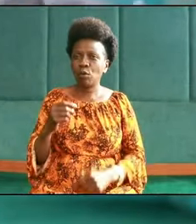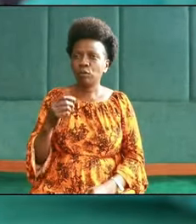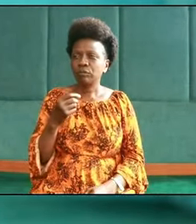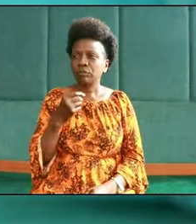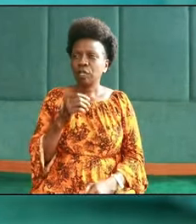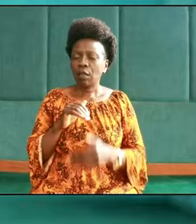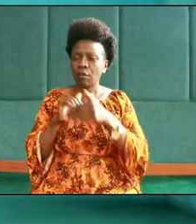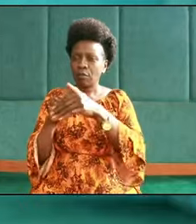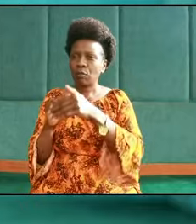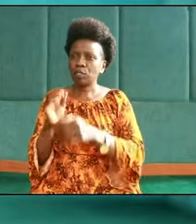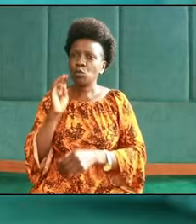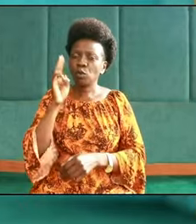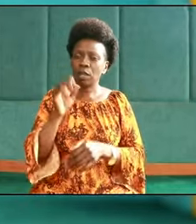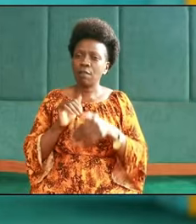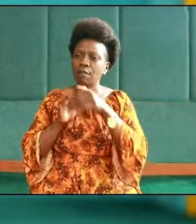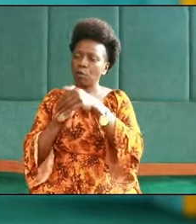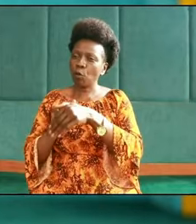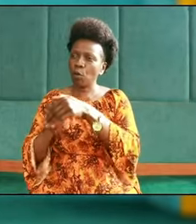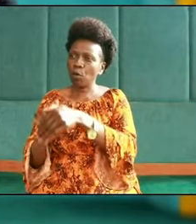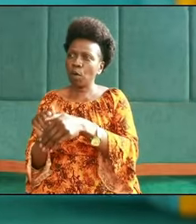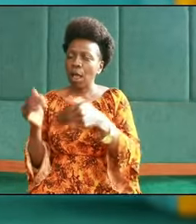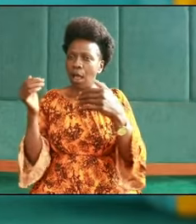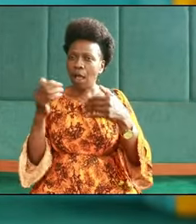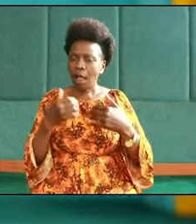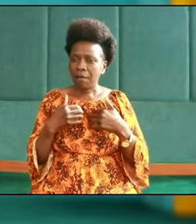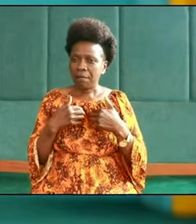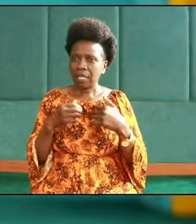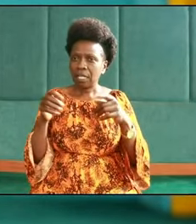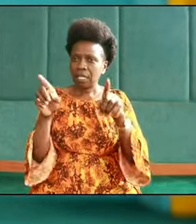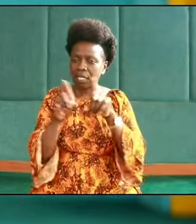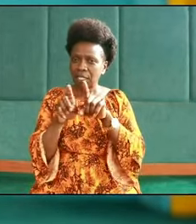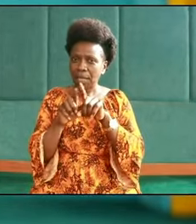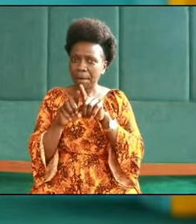and followers, will follow having the Baba